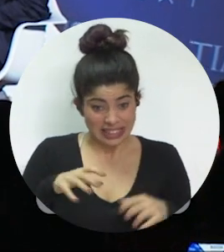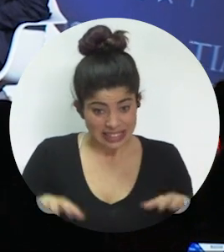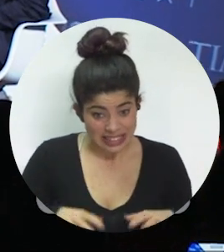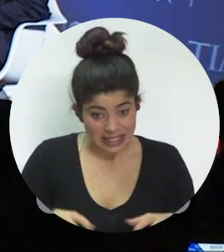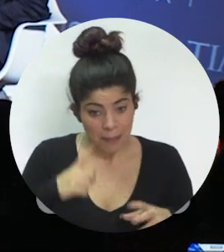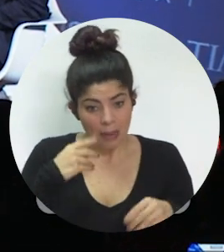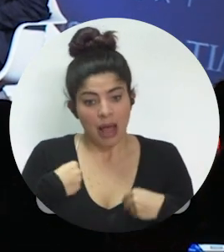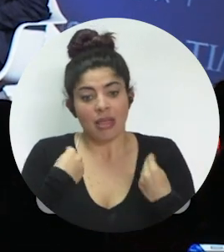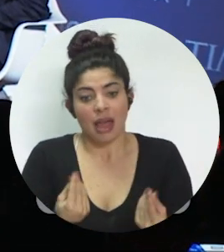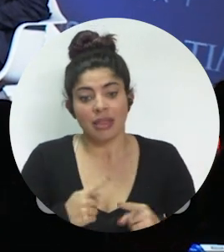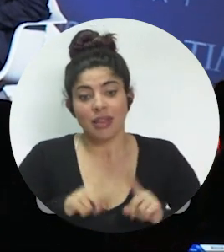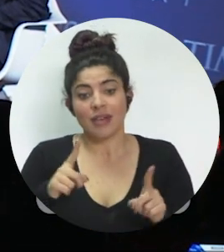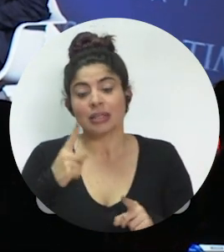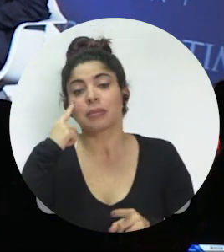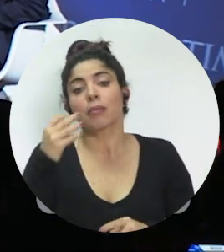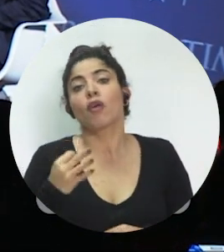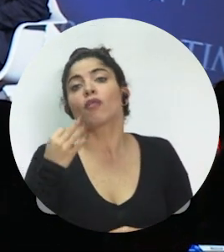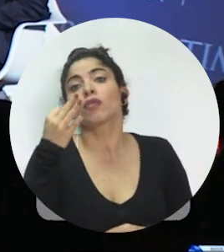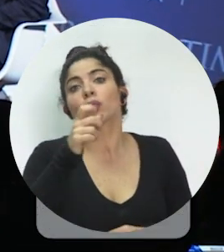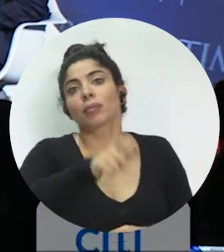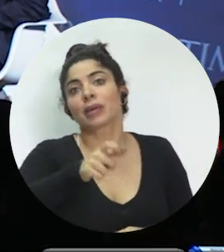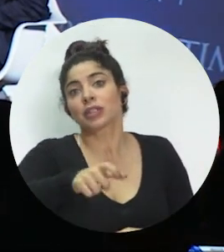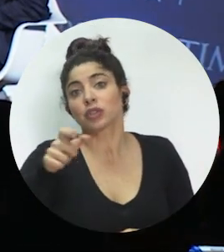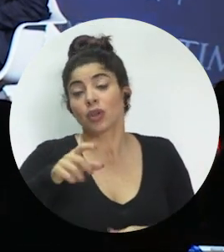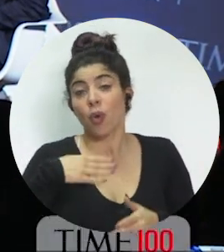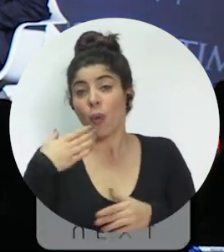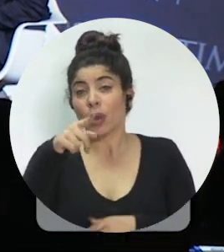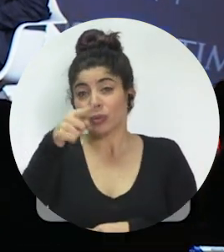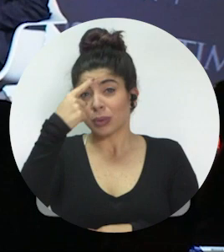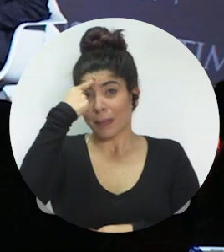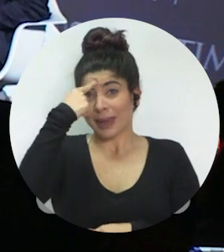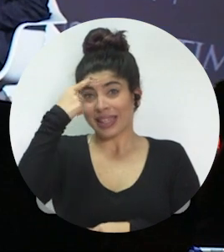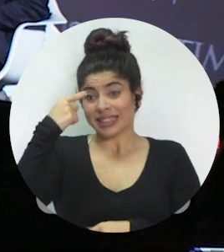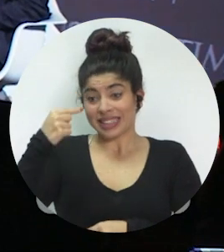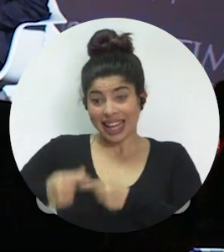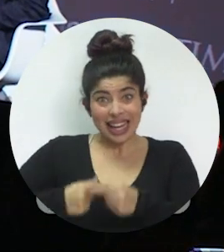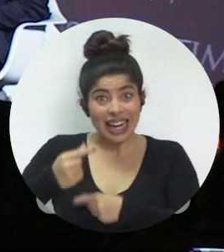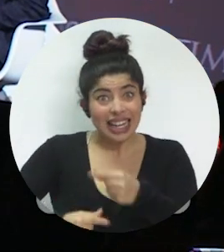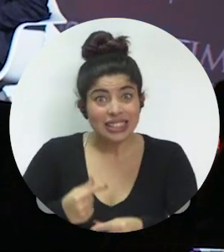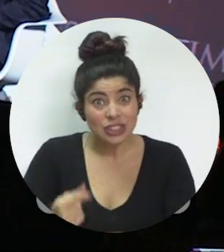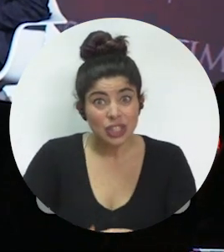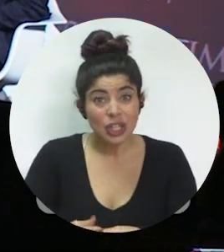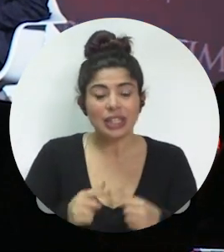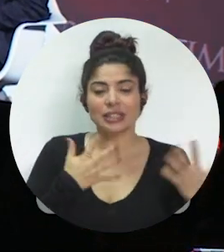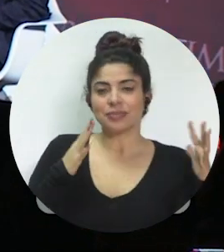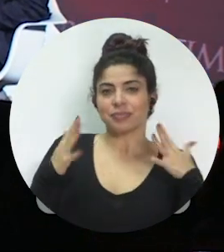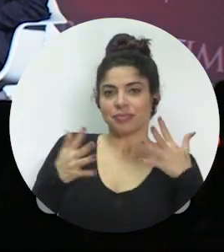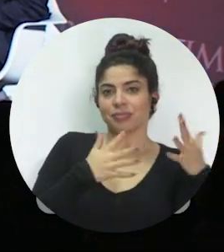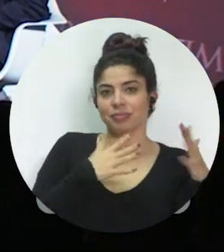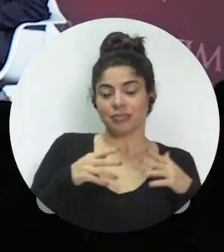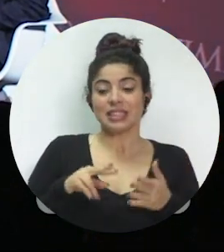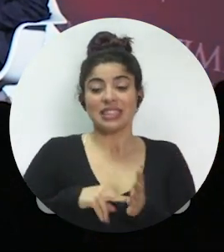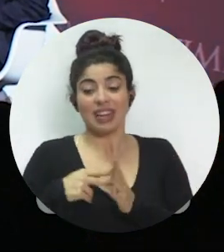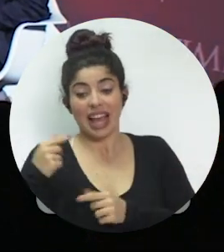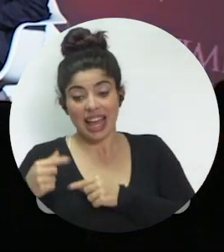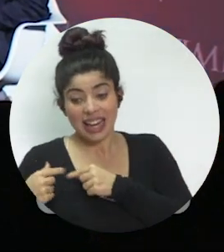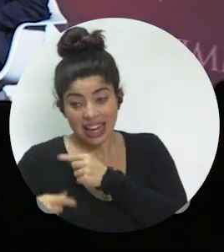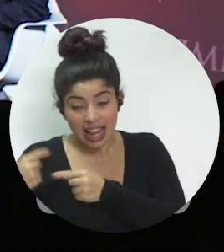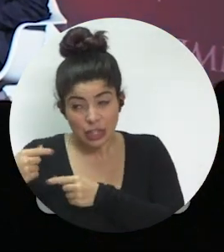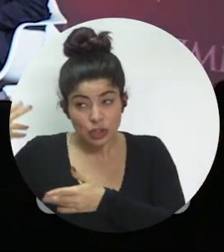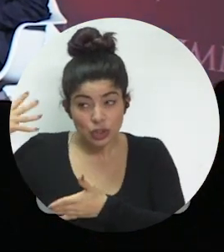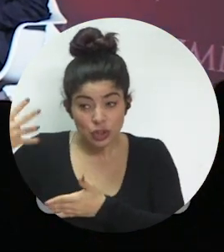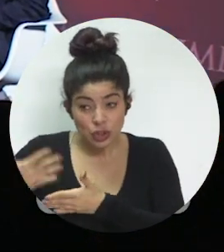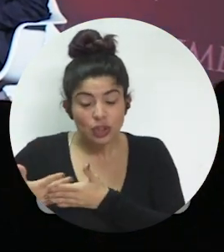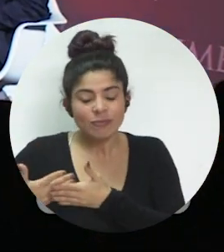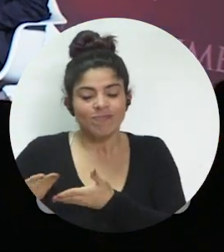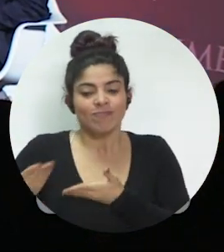that moment actually is now. Taking action now is going to make a difference for the ones to come. And when you think in terms of